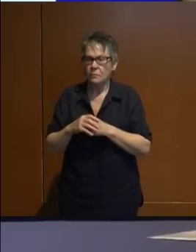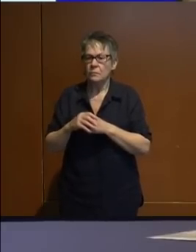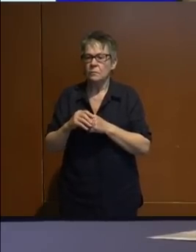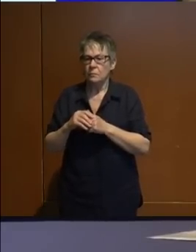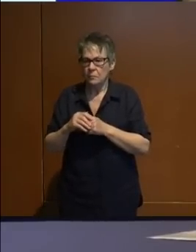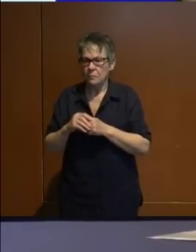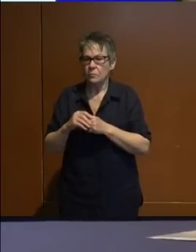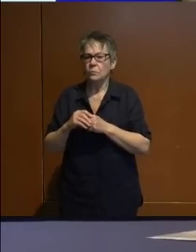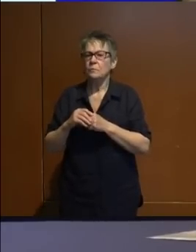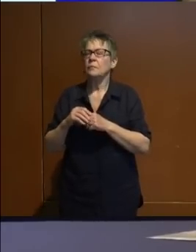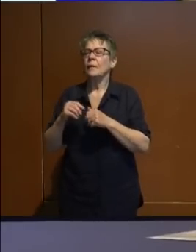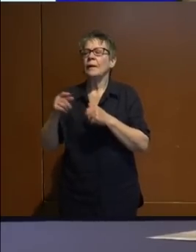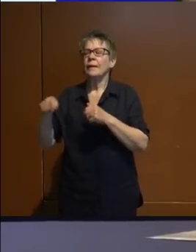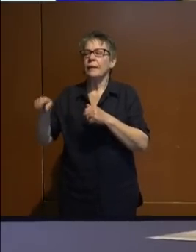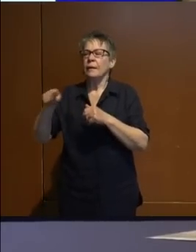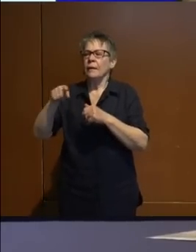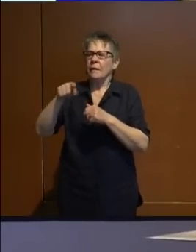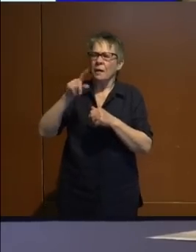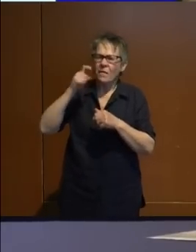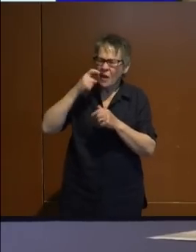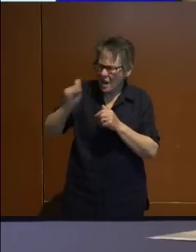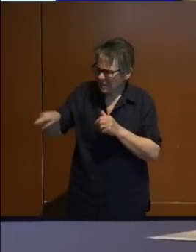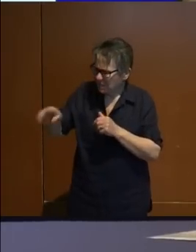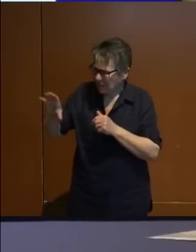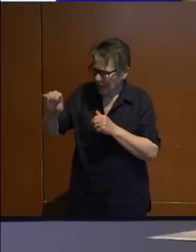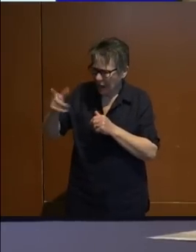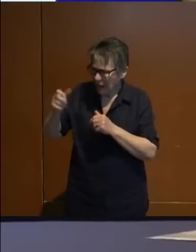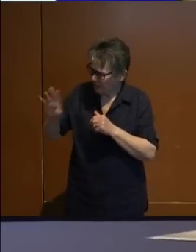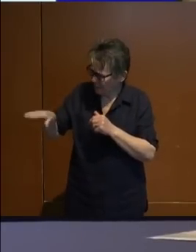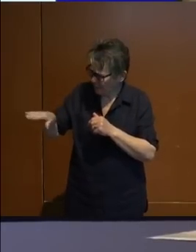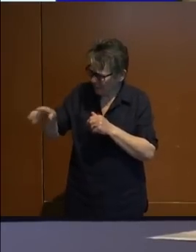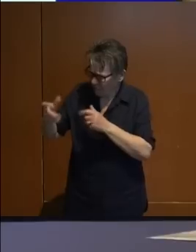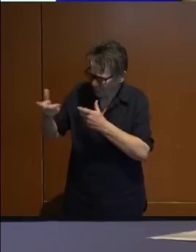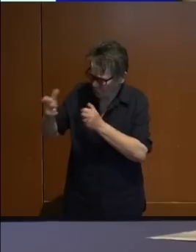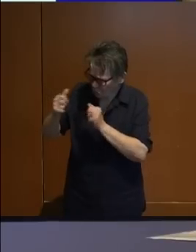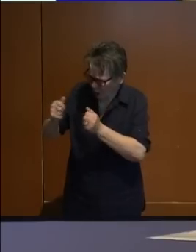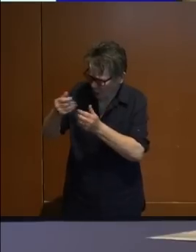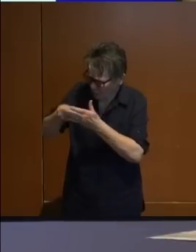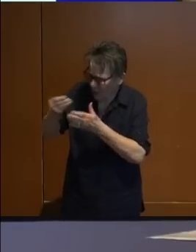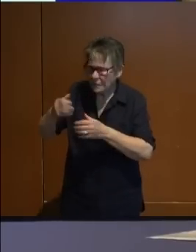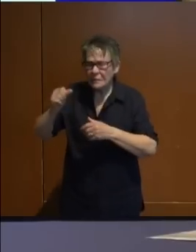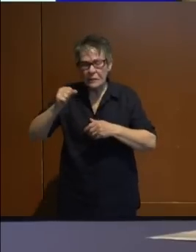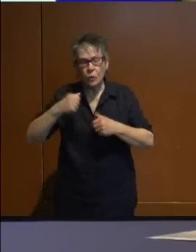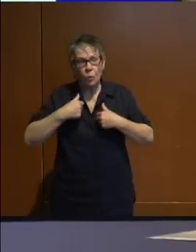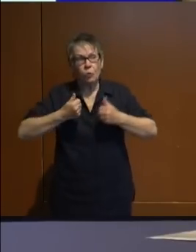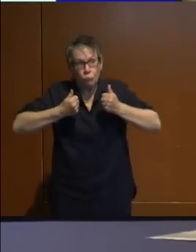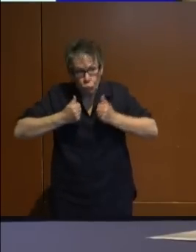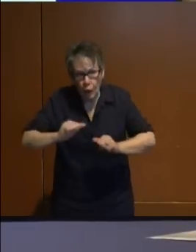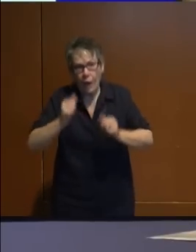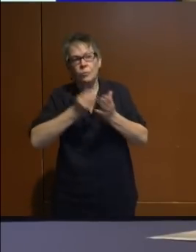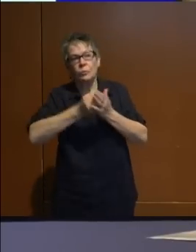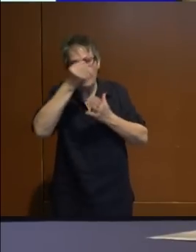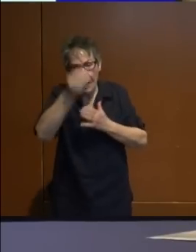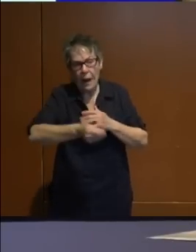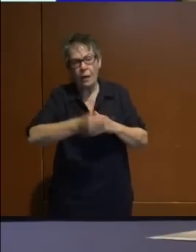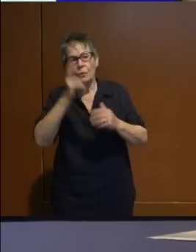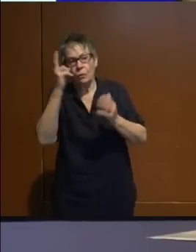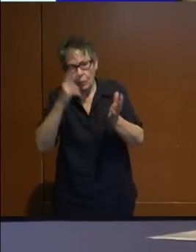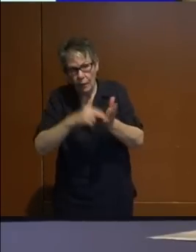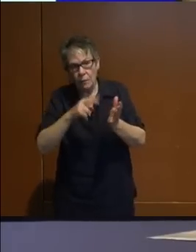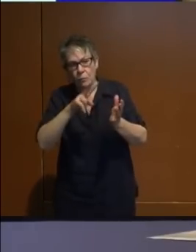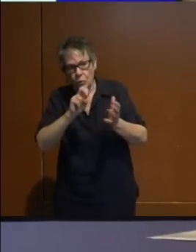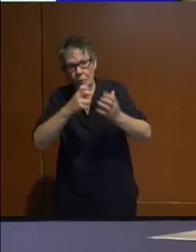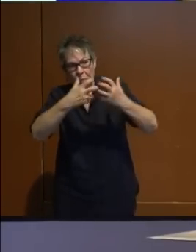as a separate matter. So those, I was transposing two different realities. We have an ask for a balance of 2,000 more from the federal stockpile.